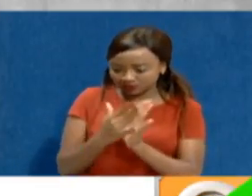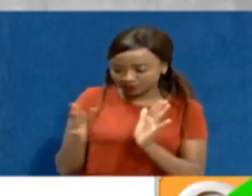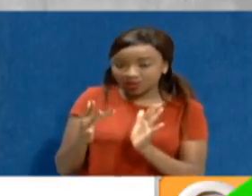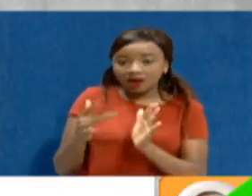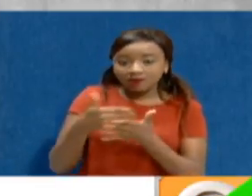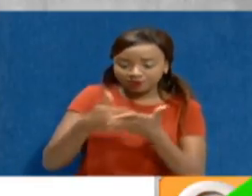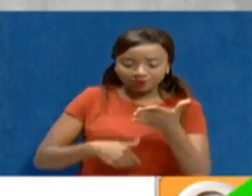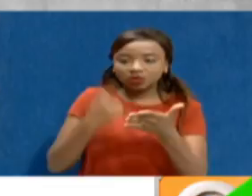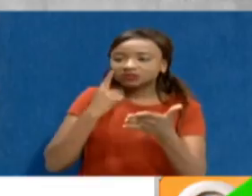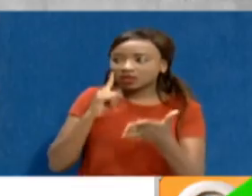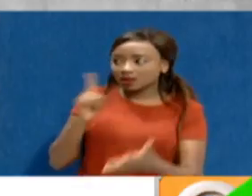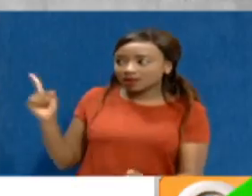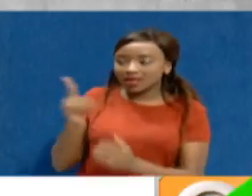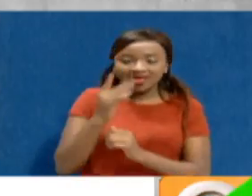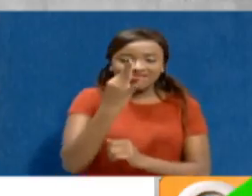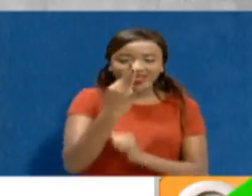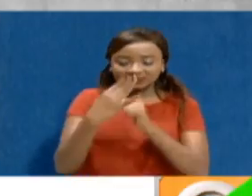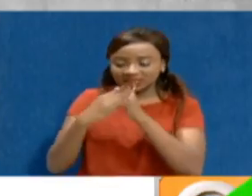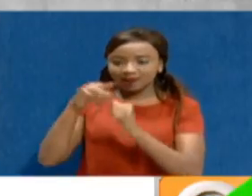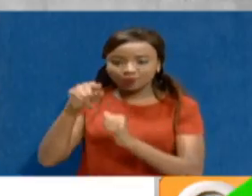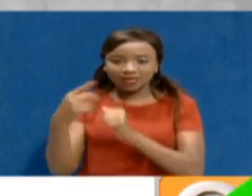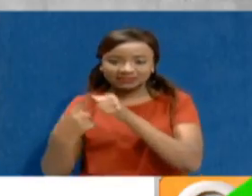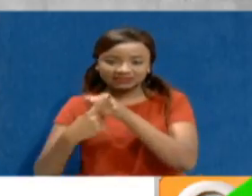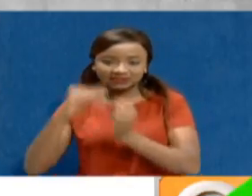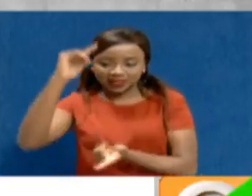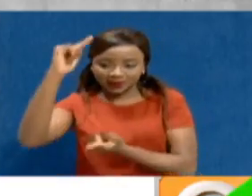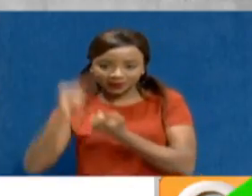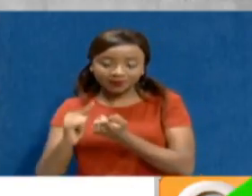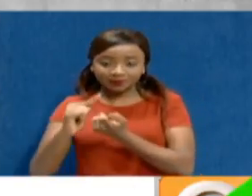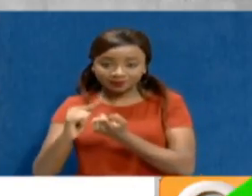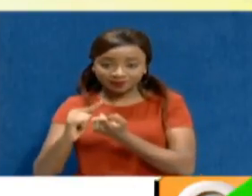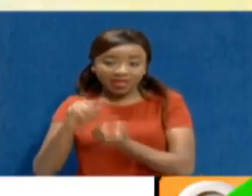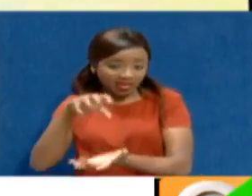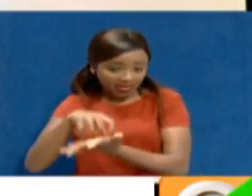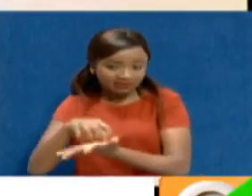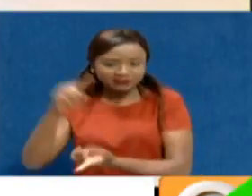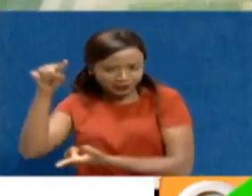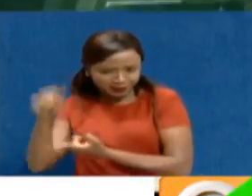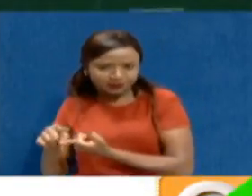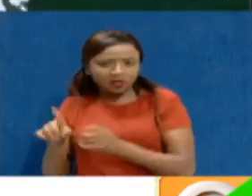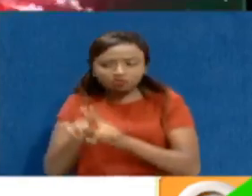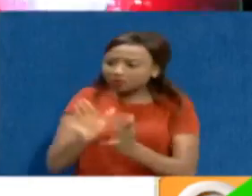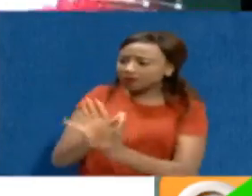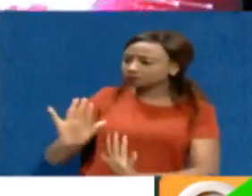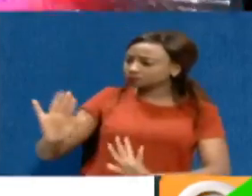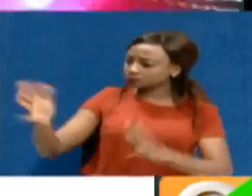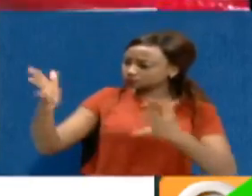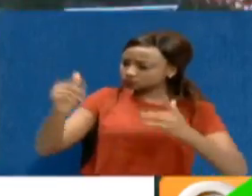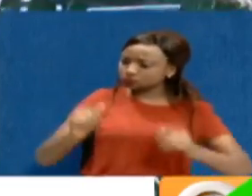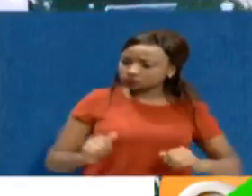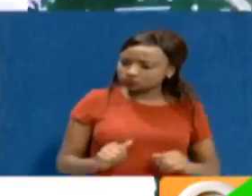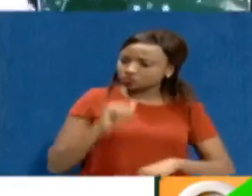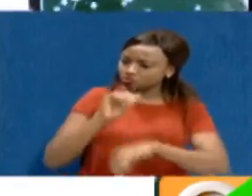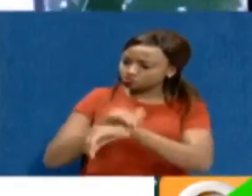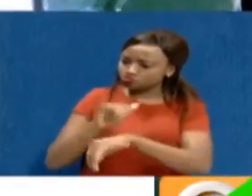a 39.6% reduction in case backlogs during that period, and the judiciary was applauded for making great